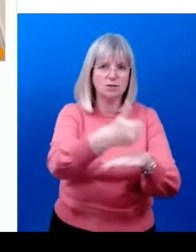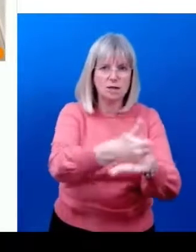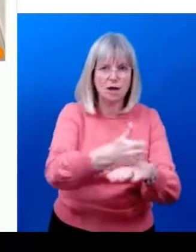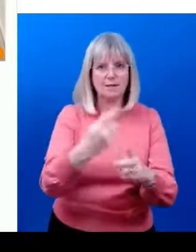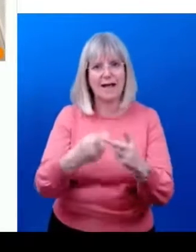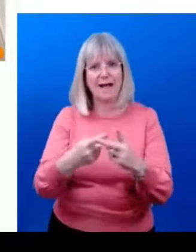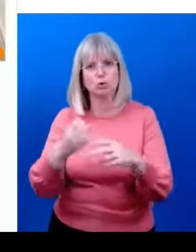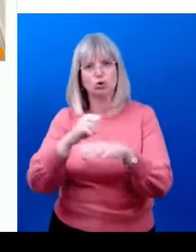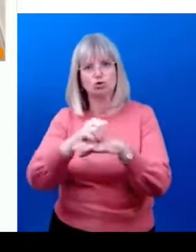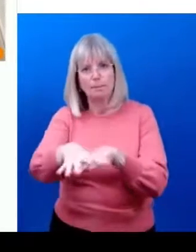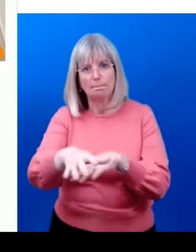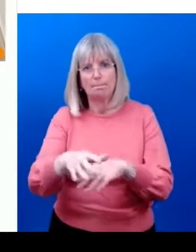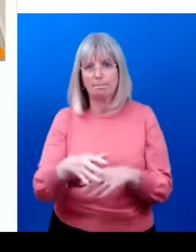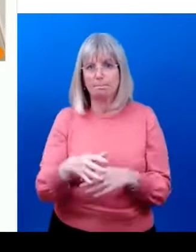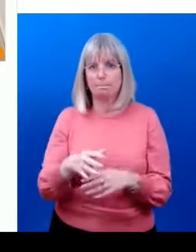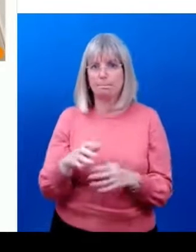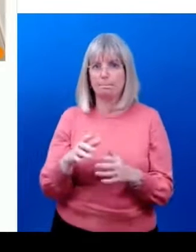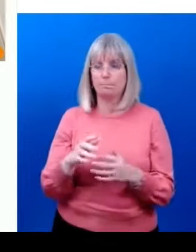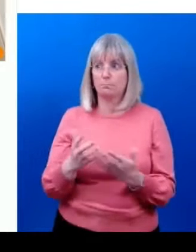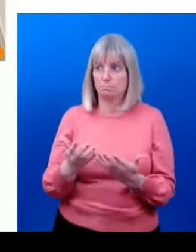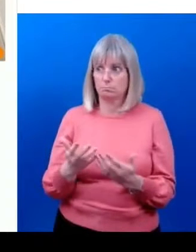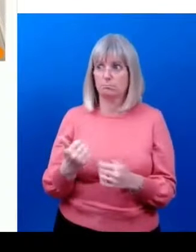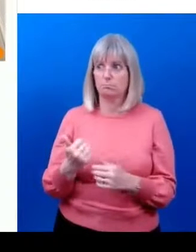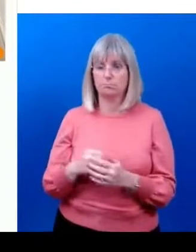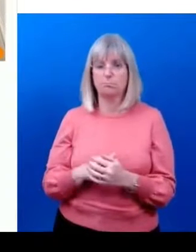Dan, do you want to take that?